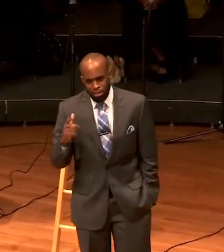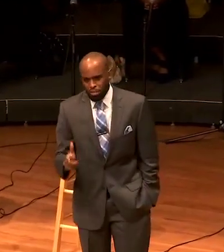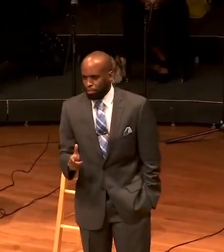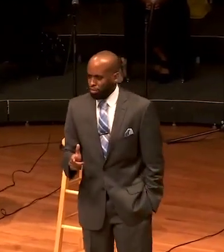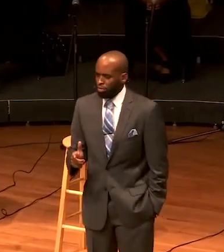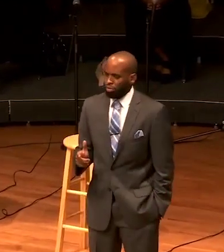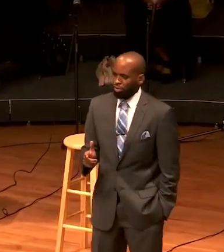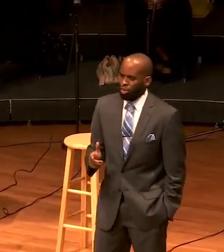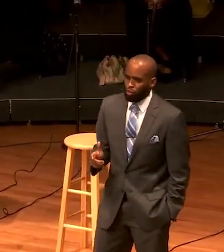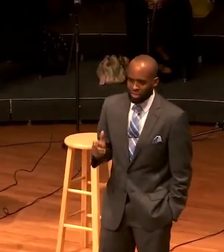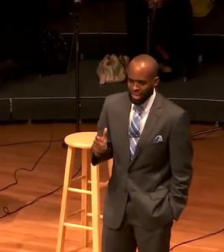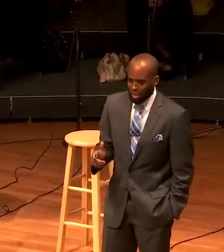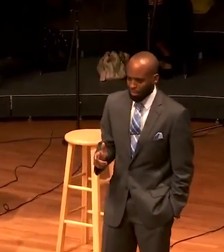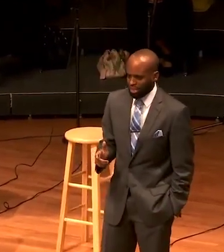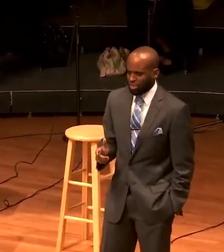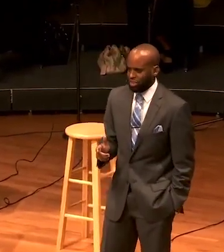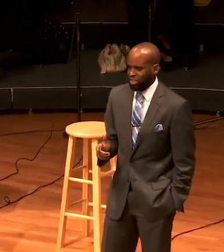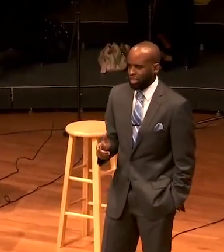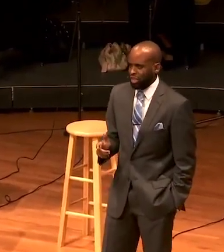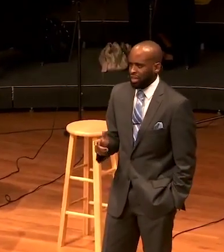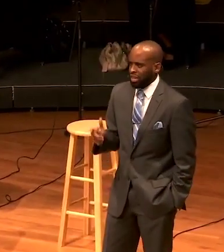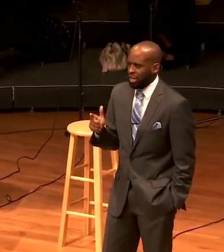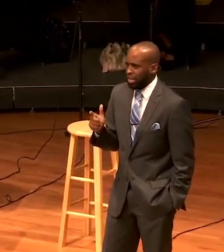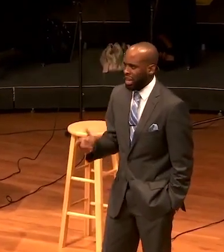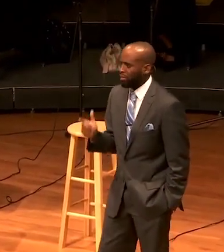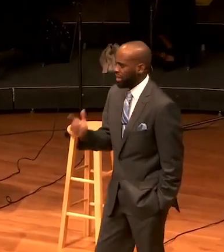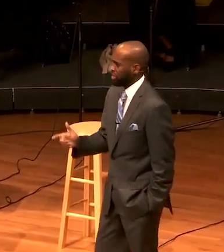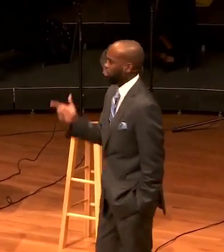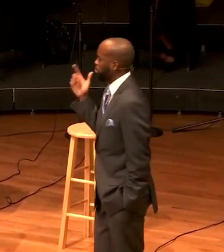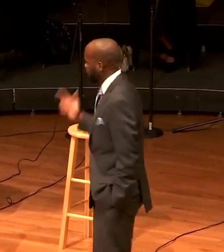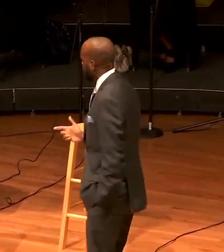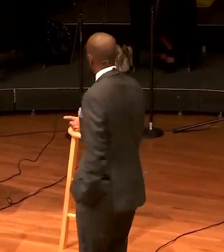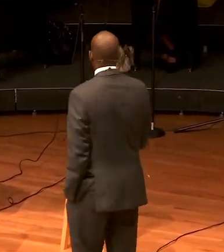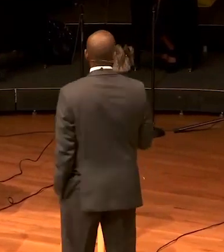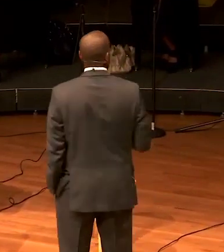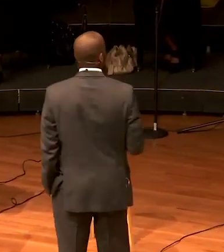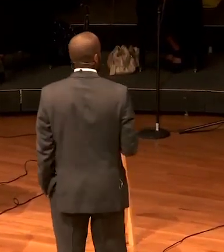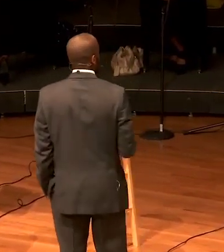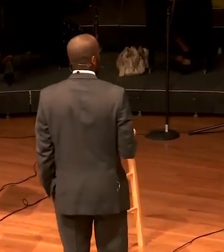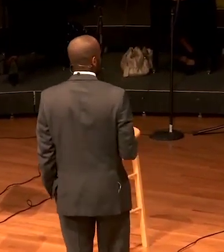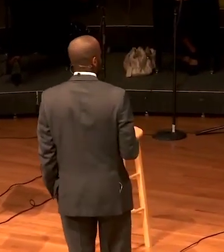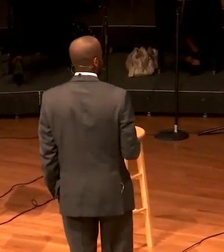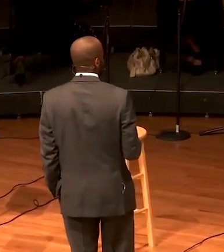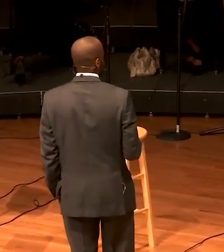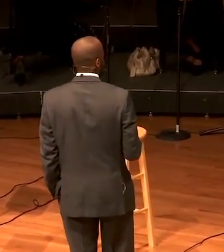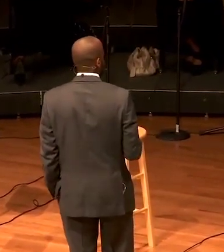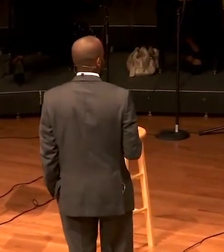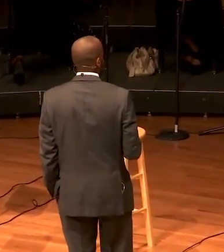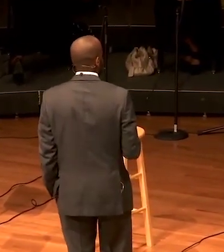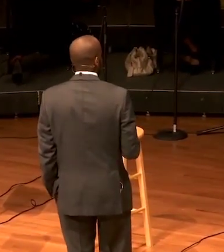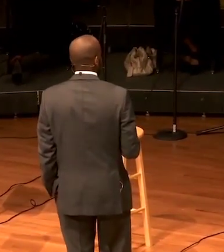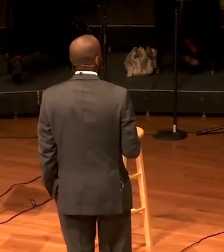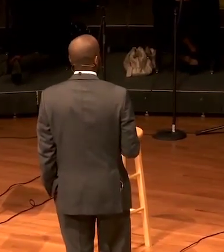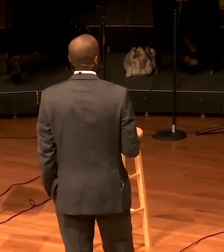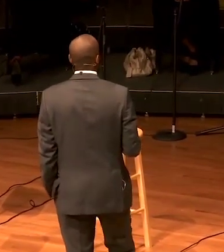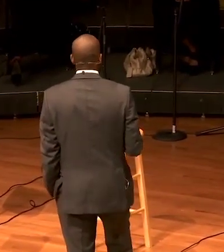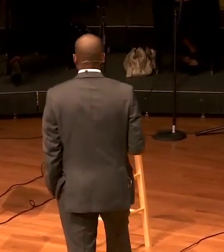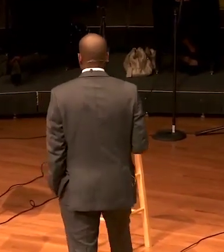But the people who are damaged never get to benefit from all that truth.